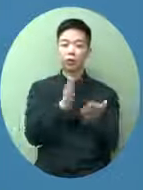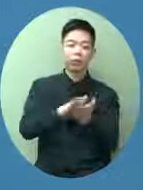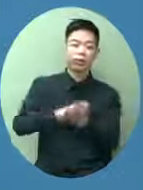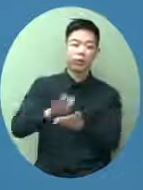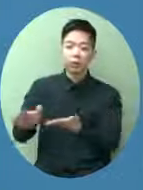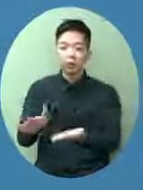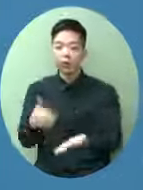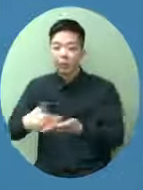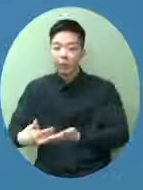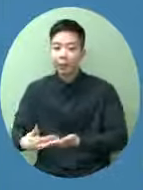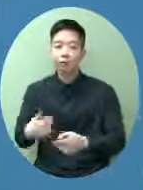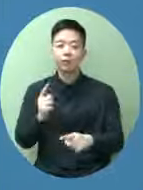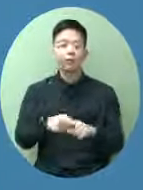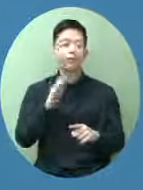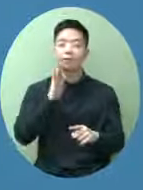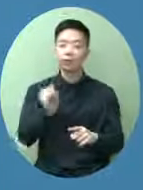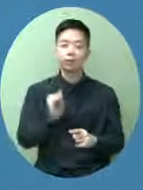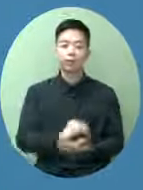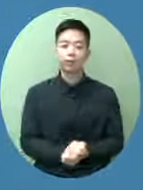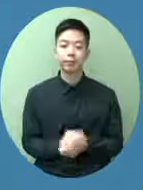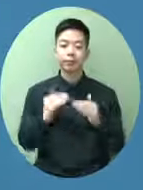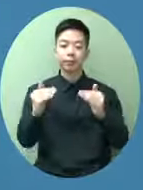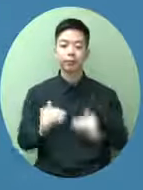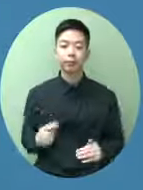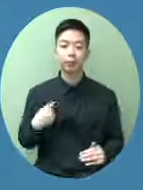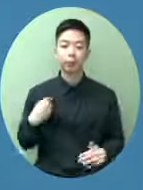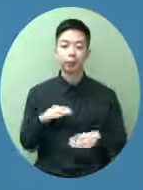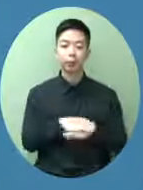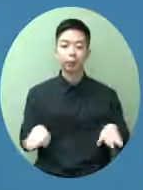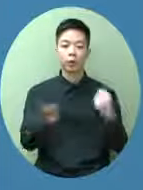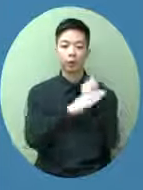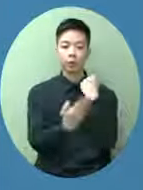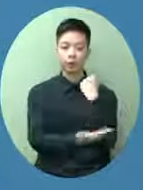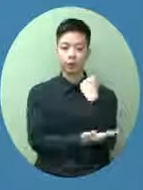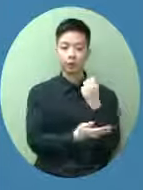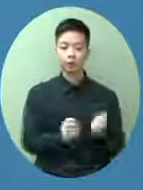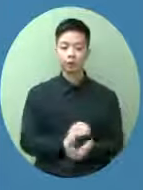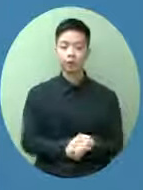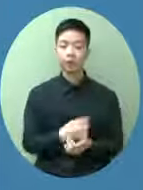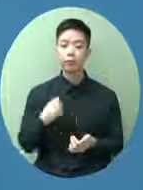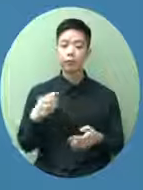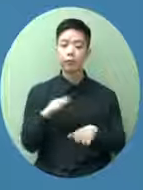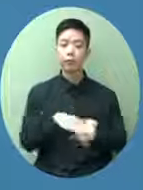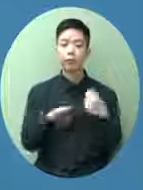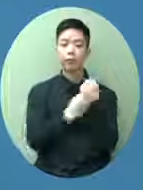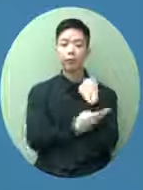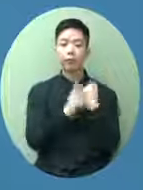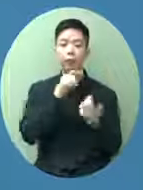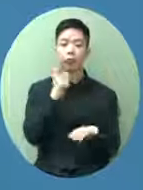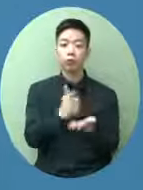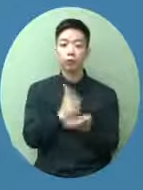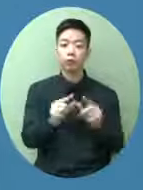security law has a very important articlewhich is article 43which enables